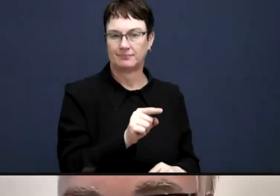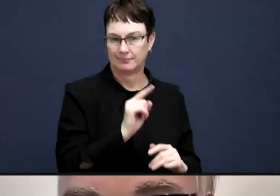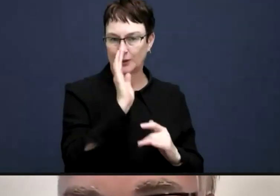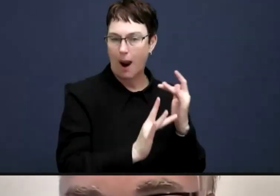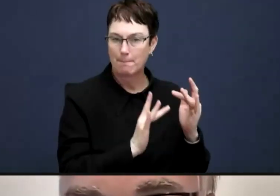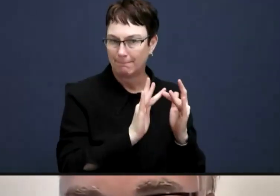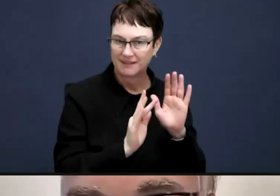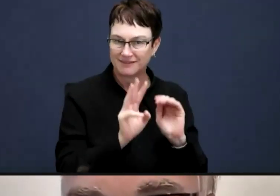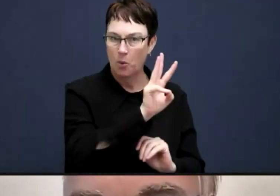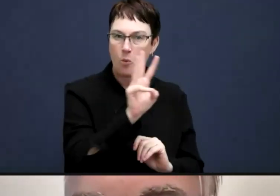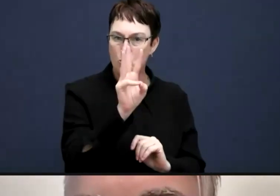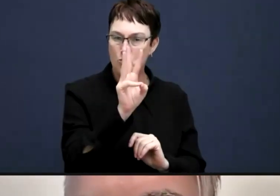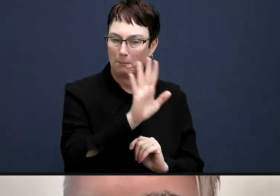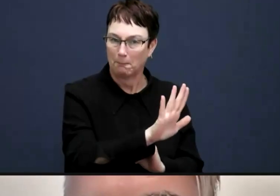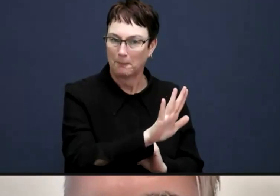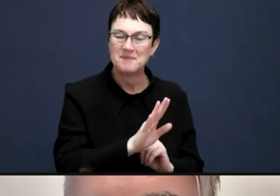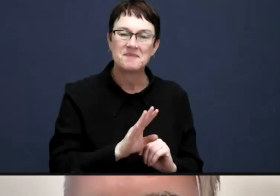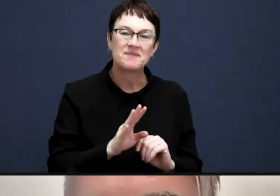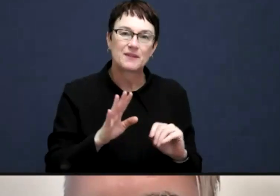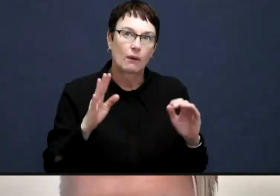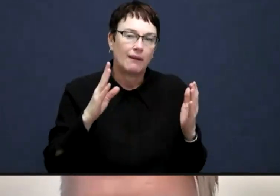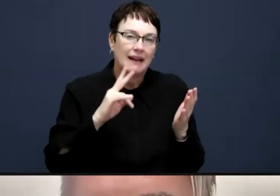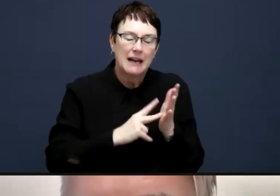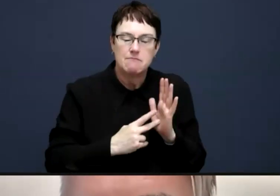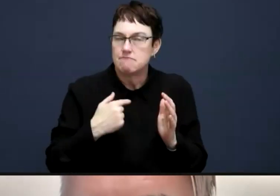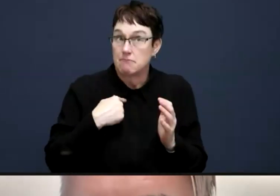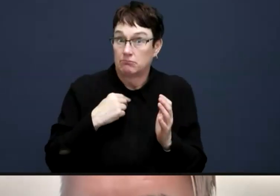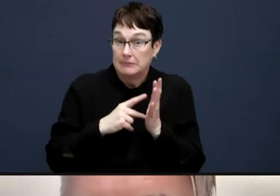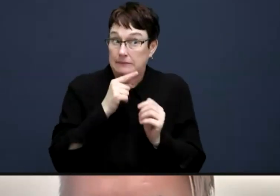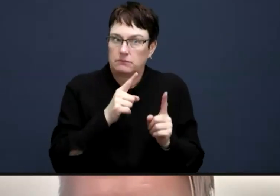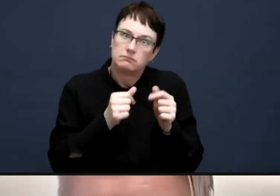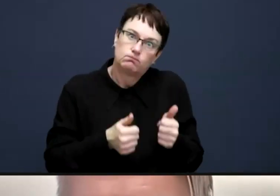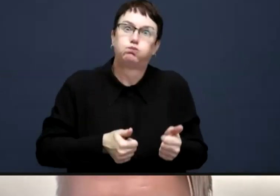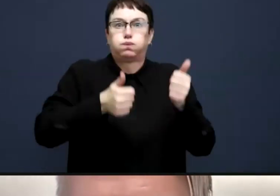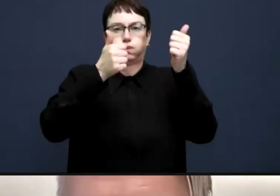documents, but rather the attention it gets. So sorry if I